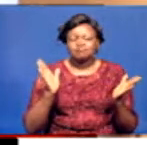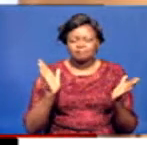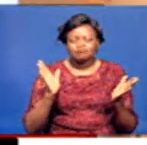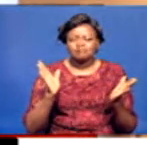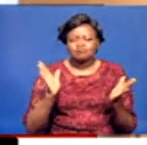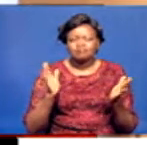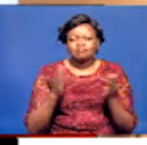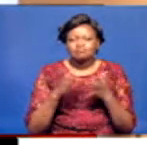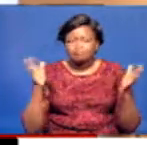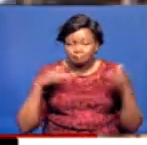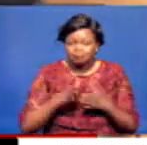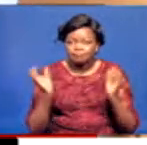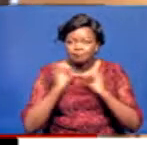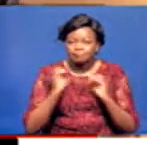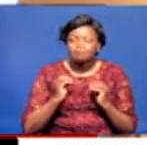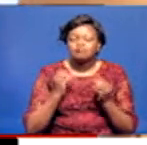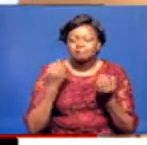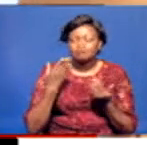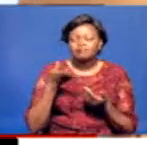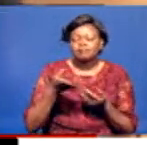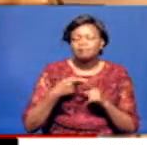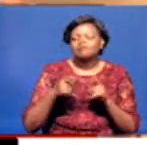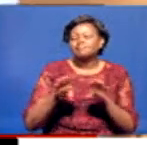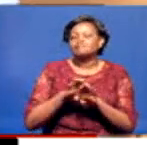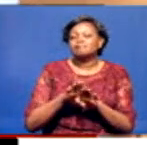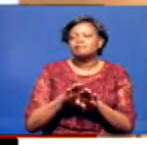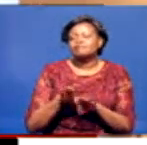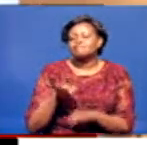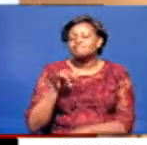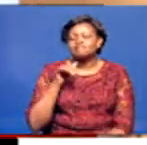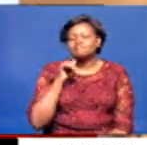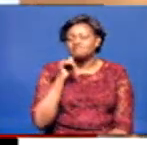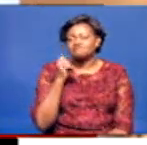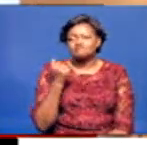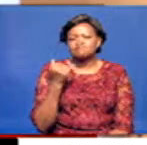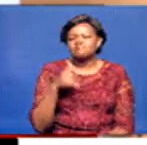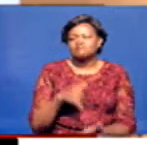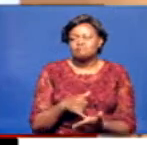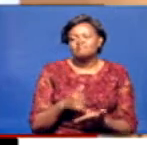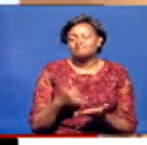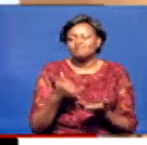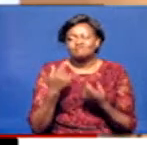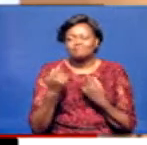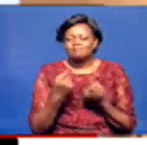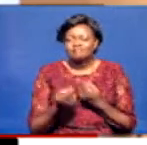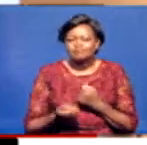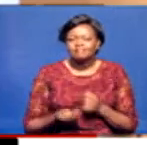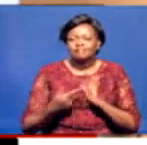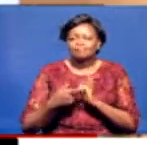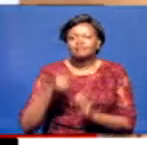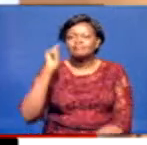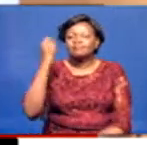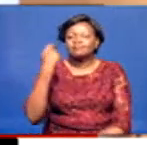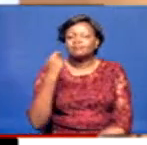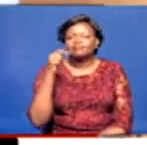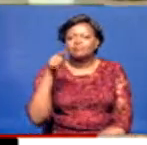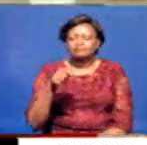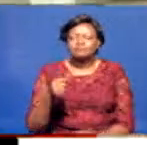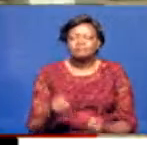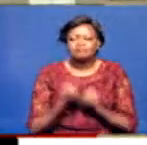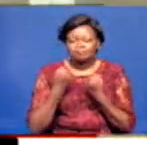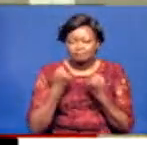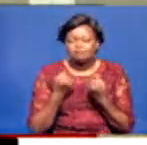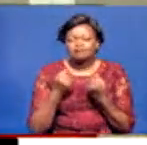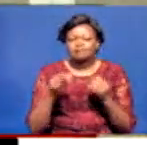In other words, they may be there, but they are closed. They are only known by a very few. In Kenya, for instance, this happens only at the national